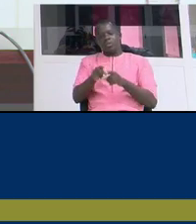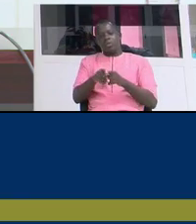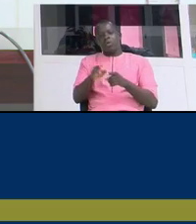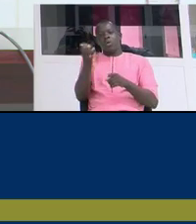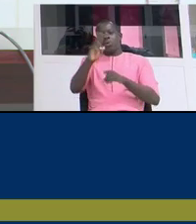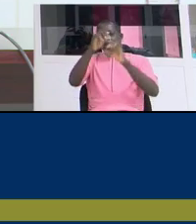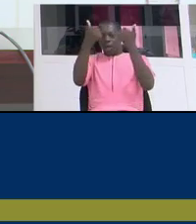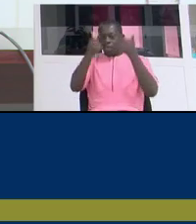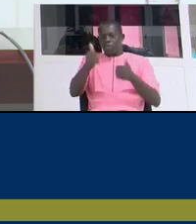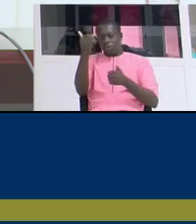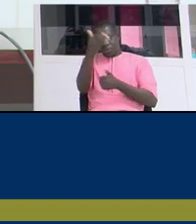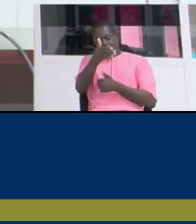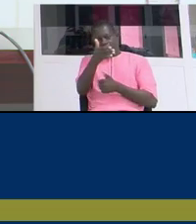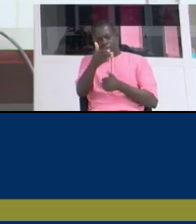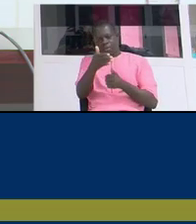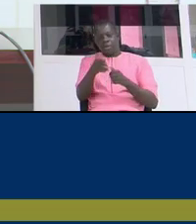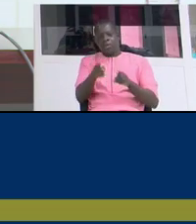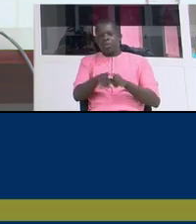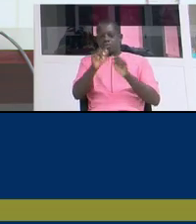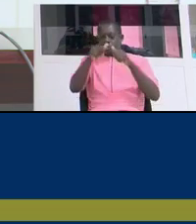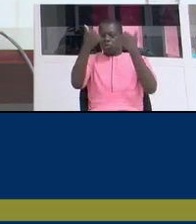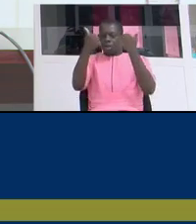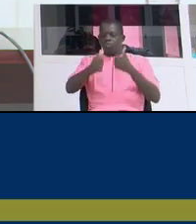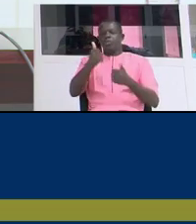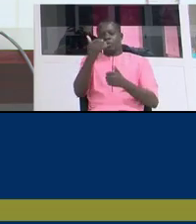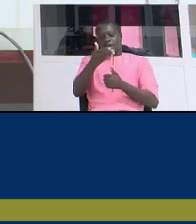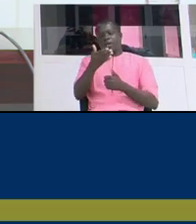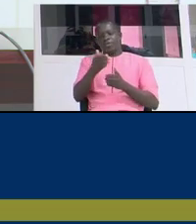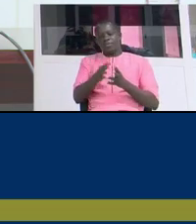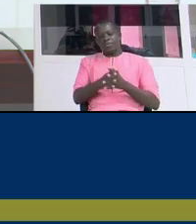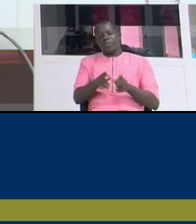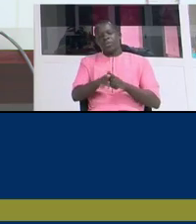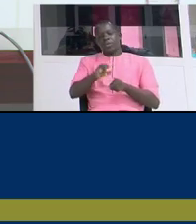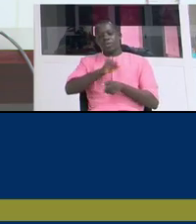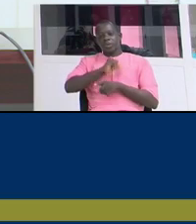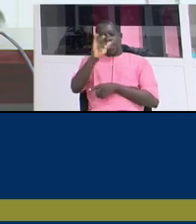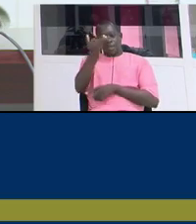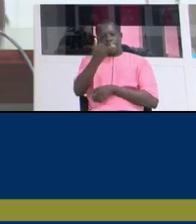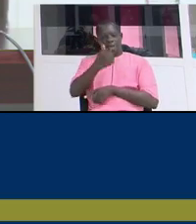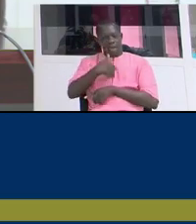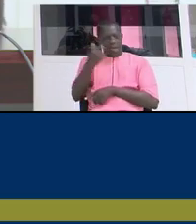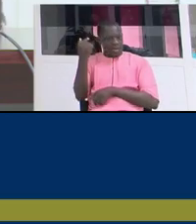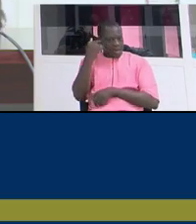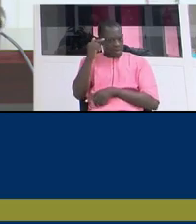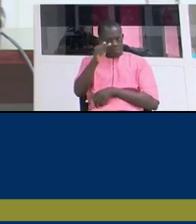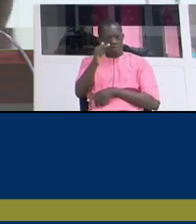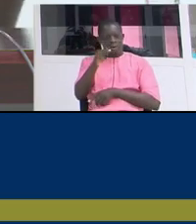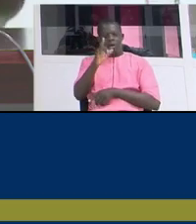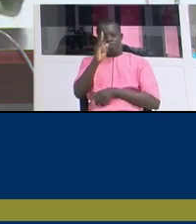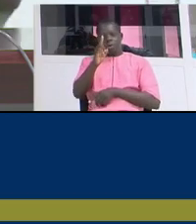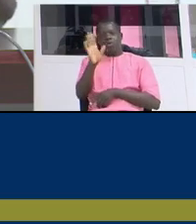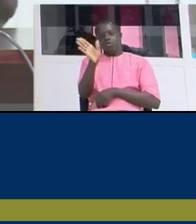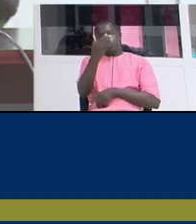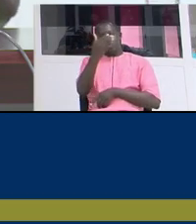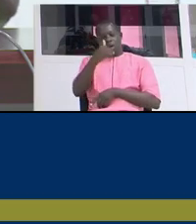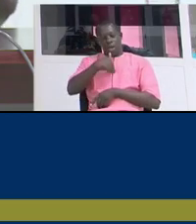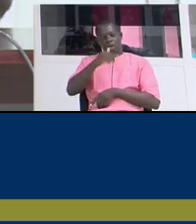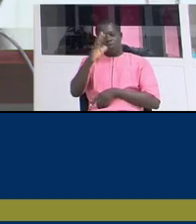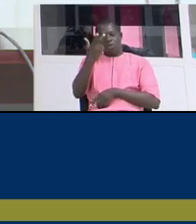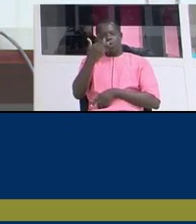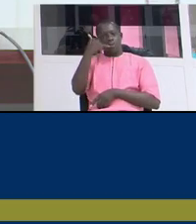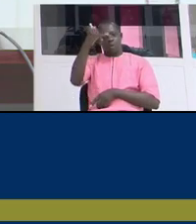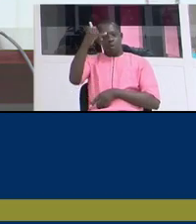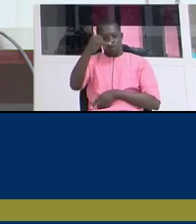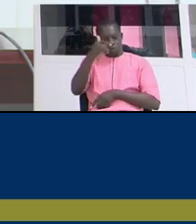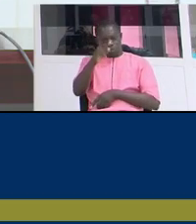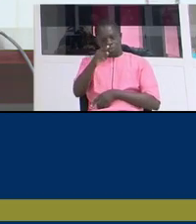membe keleje. Or whatever should happen there. Wekeje. Let it be. Konyengela kumomoi. He said, I heard you. Konyeta. Go. Be kola. I will call you.